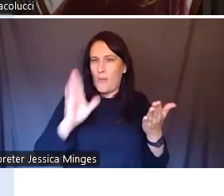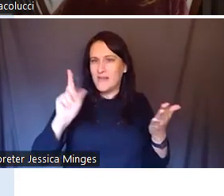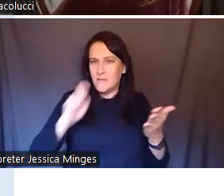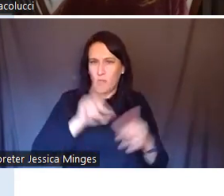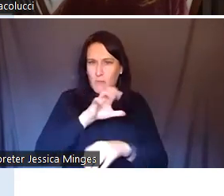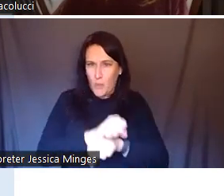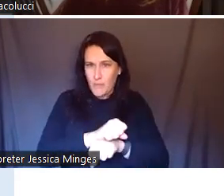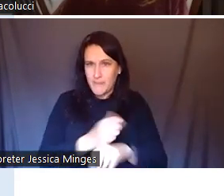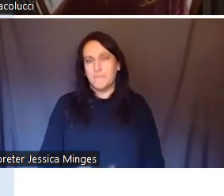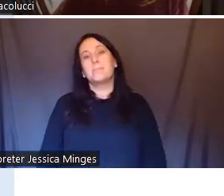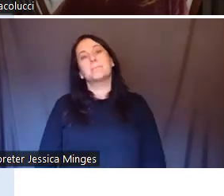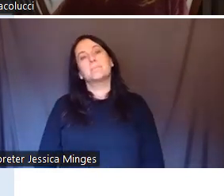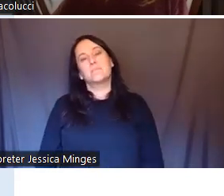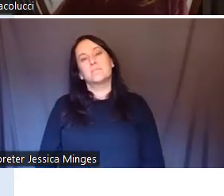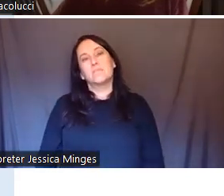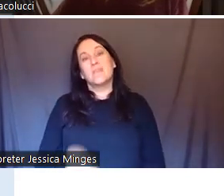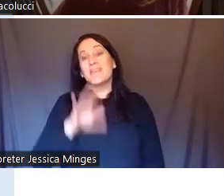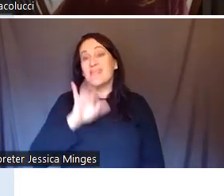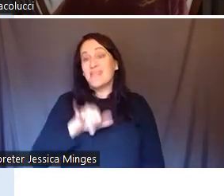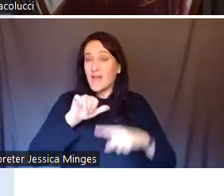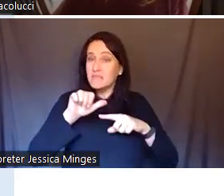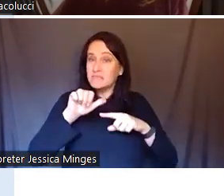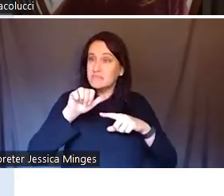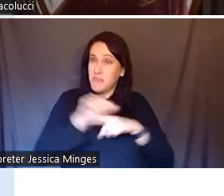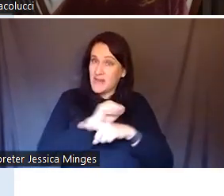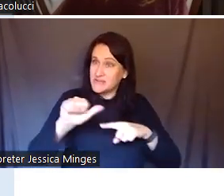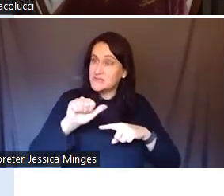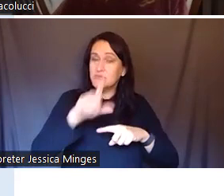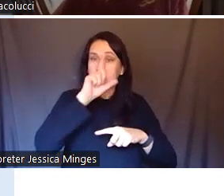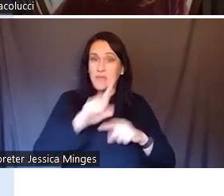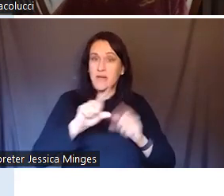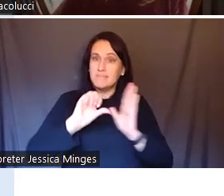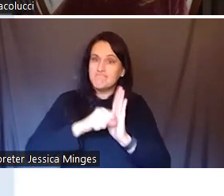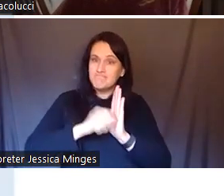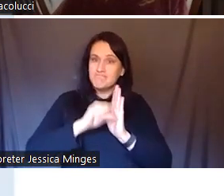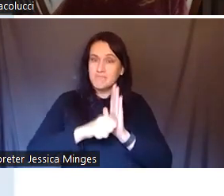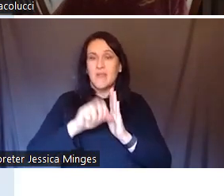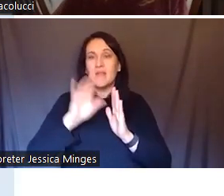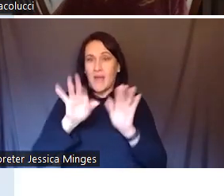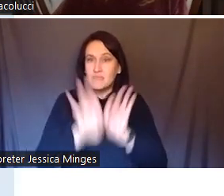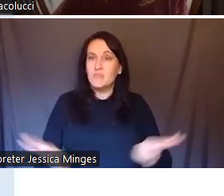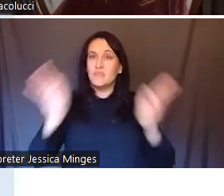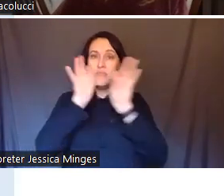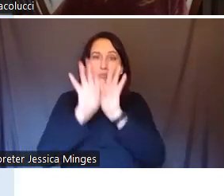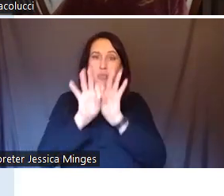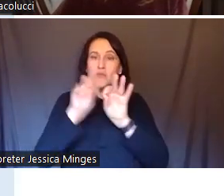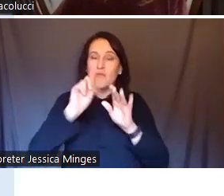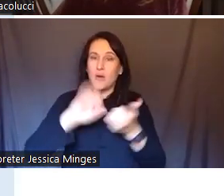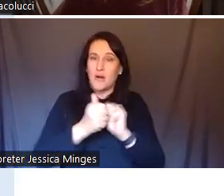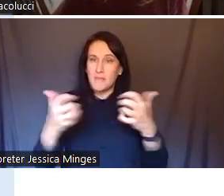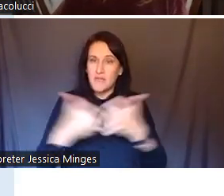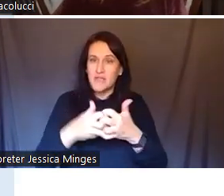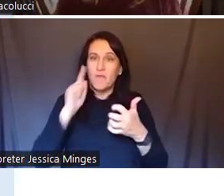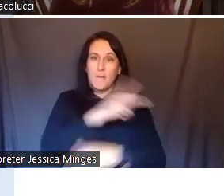appointments. This practice reinforces the incorporation of accommodations into the patient